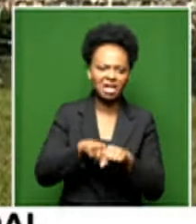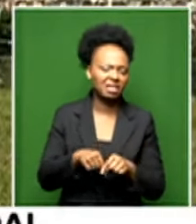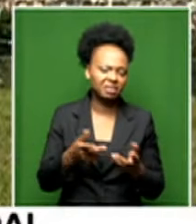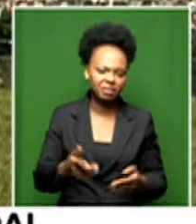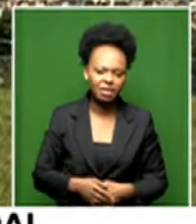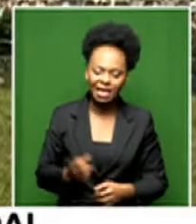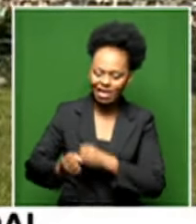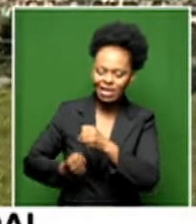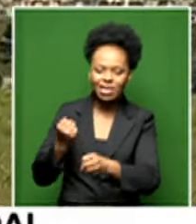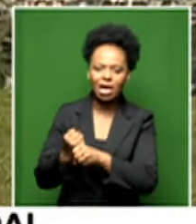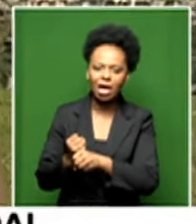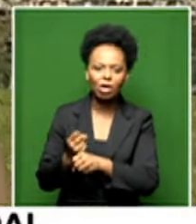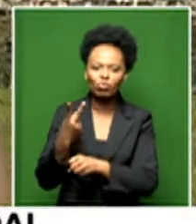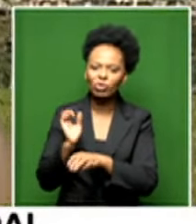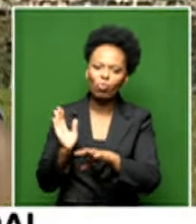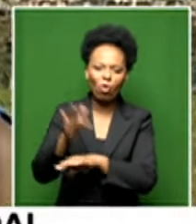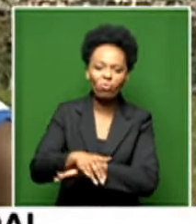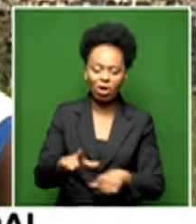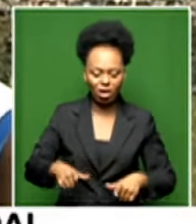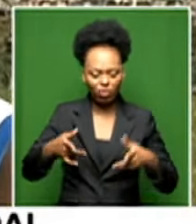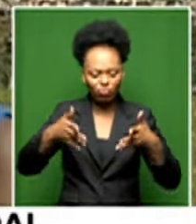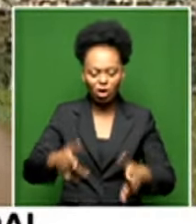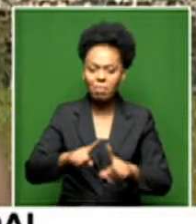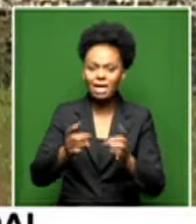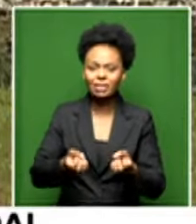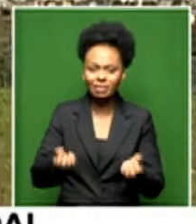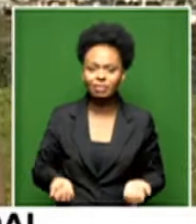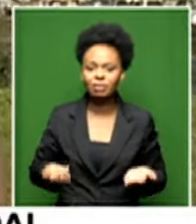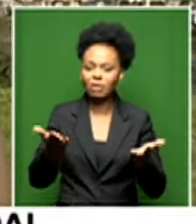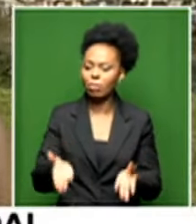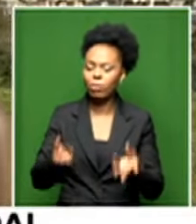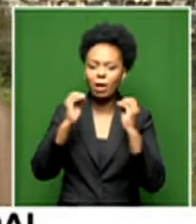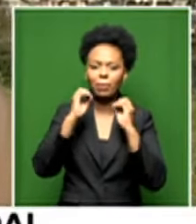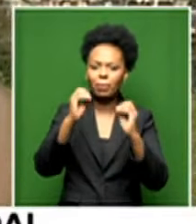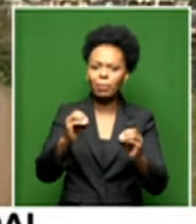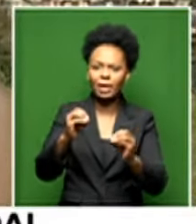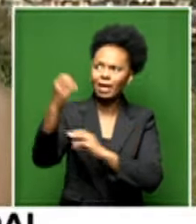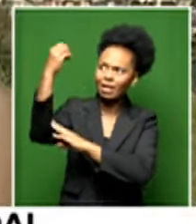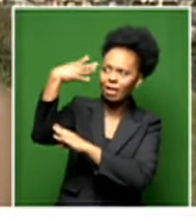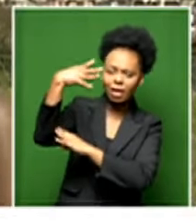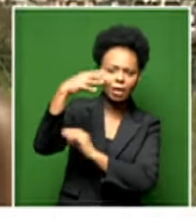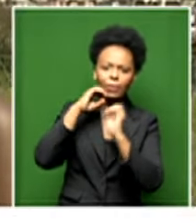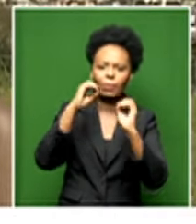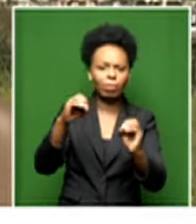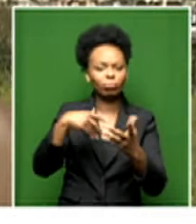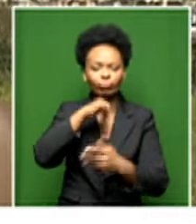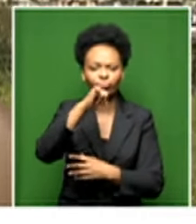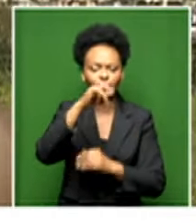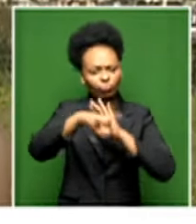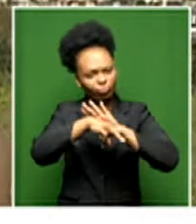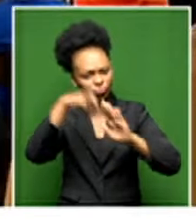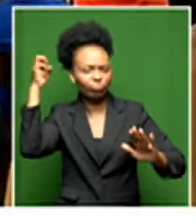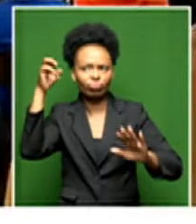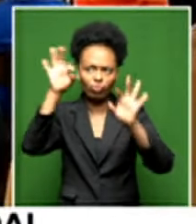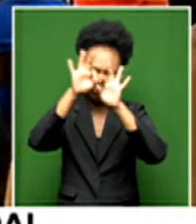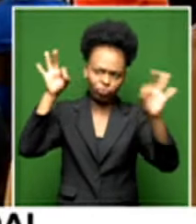area for more than 20 years and we are receiving no service delivery. We like electricity, we don't have that, is why we decided to put our own